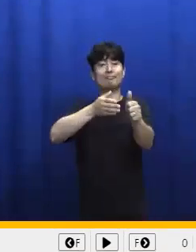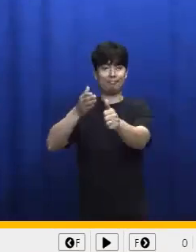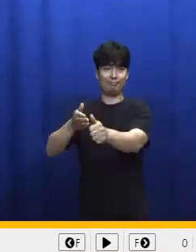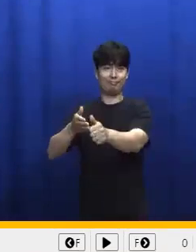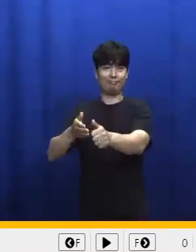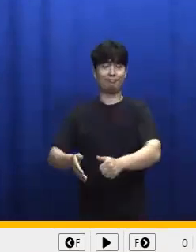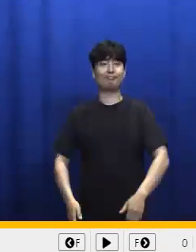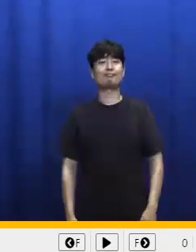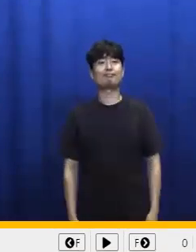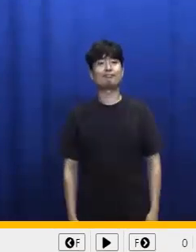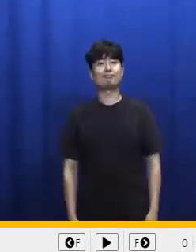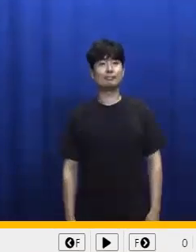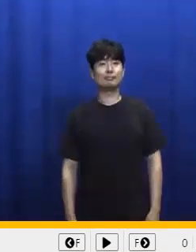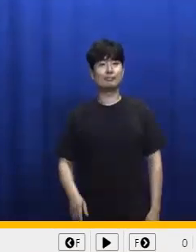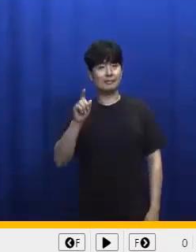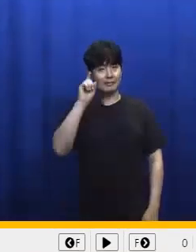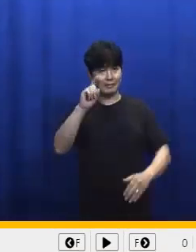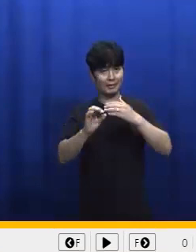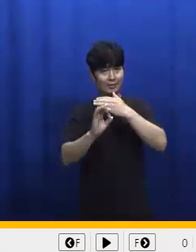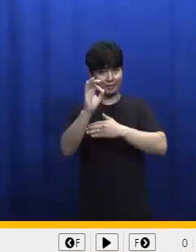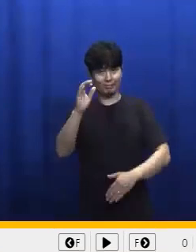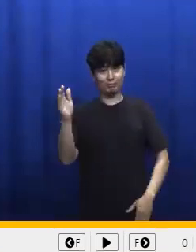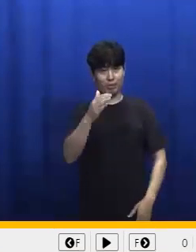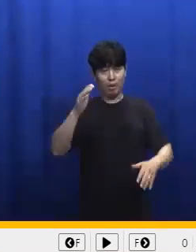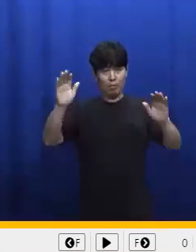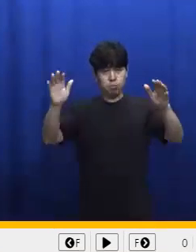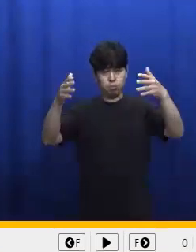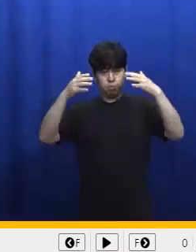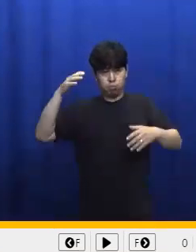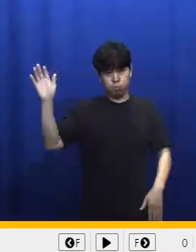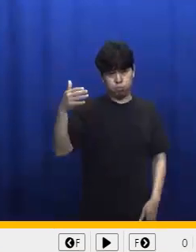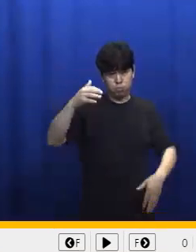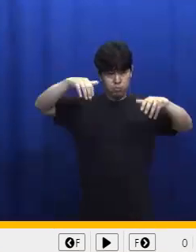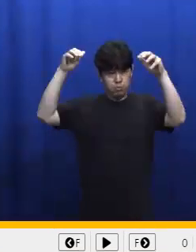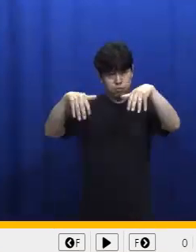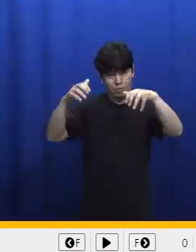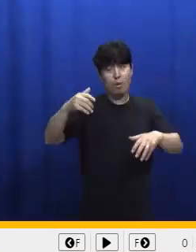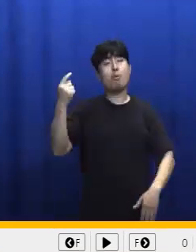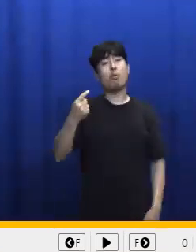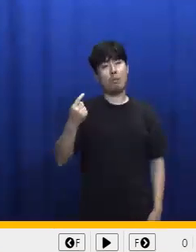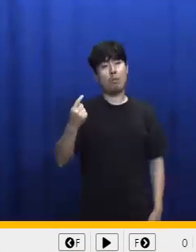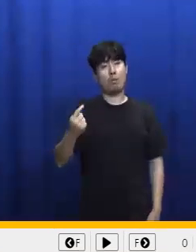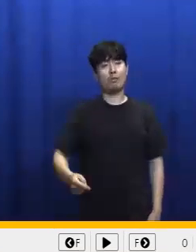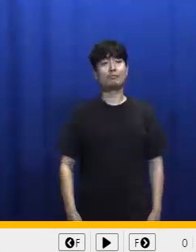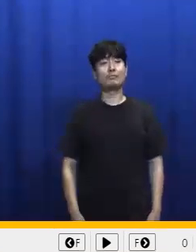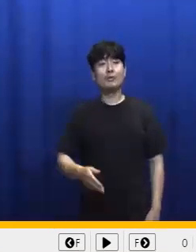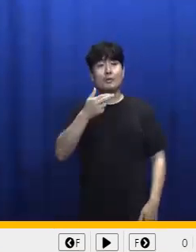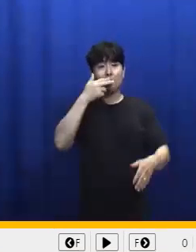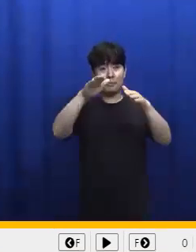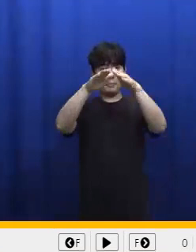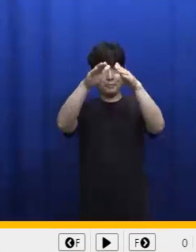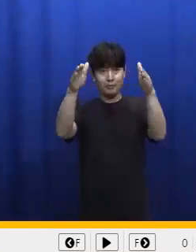takes. Compared to the training data set for spoken language, this data takes over 100 times